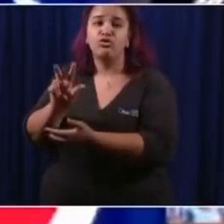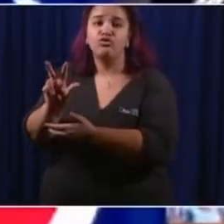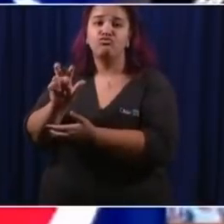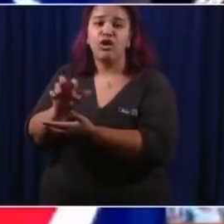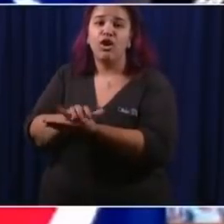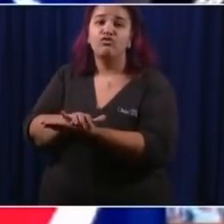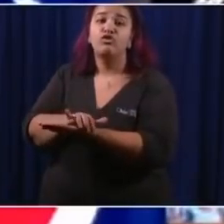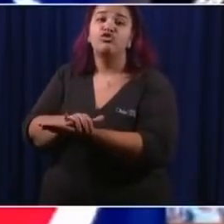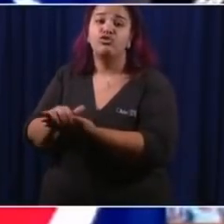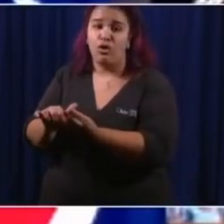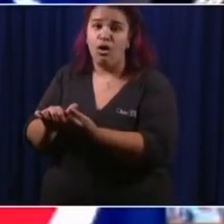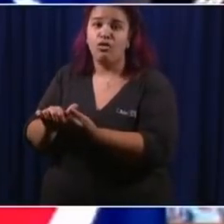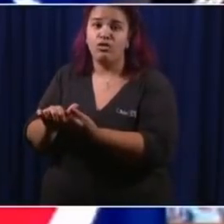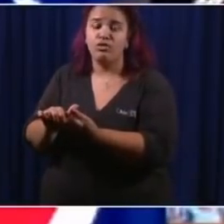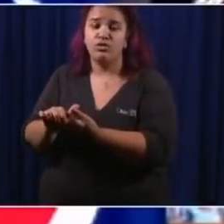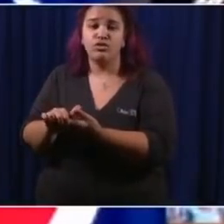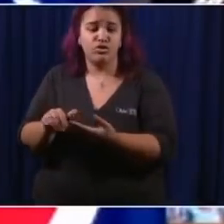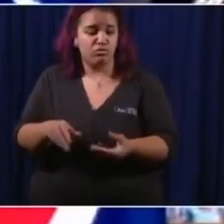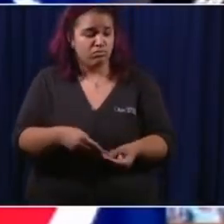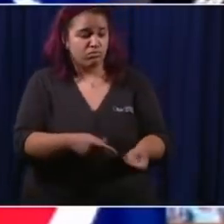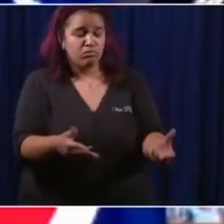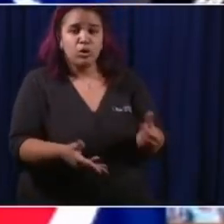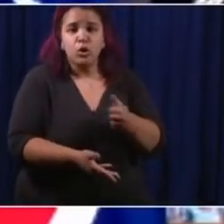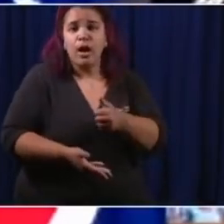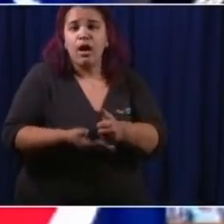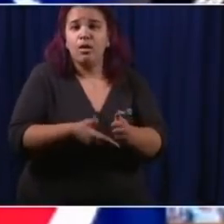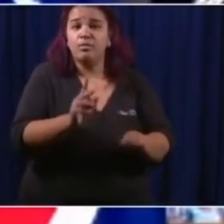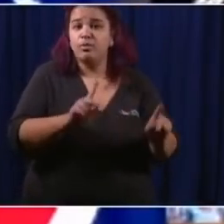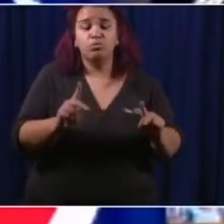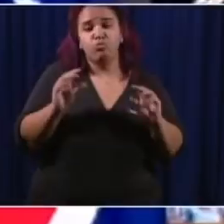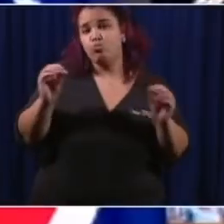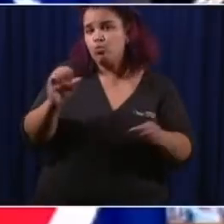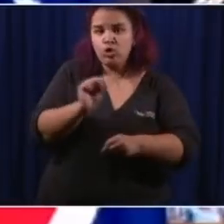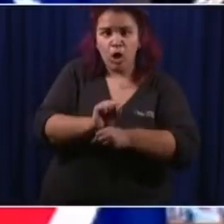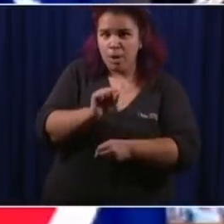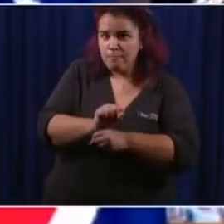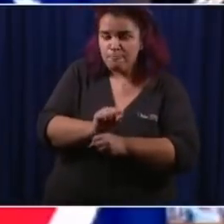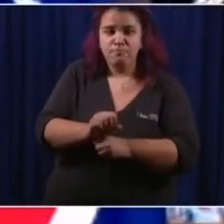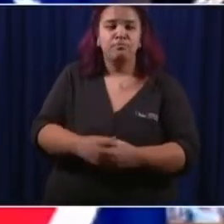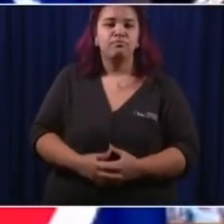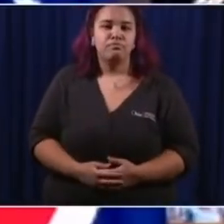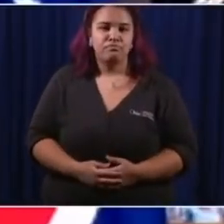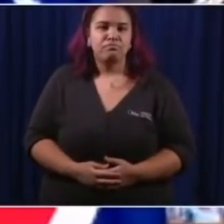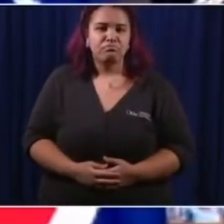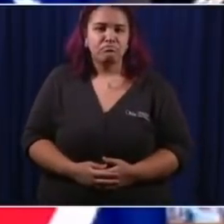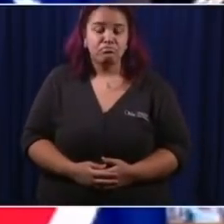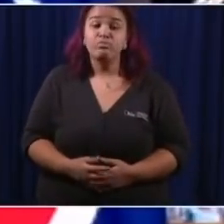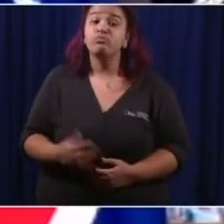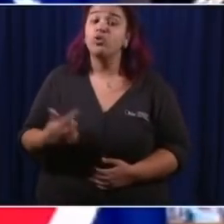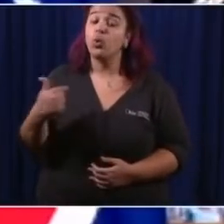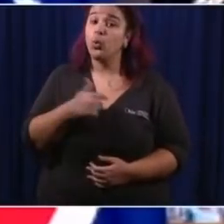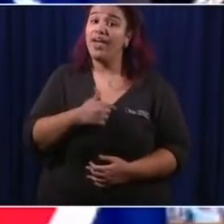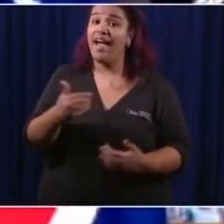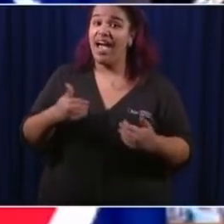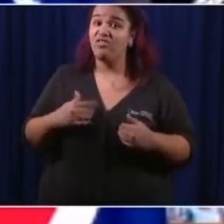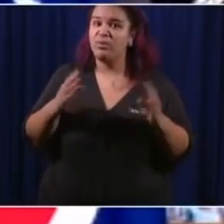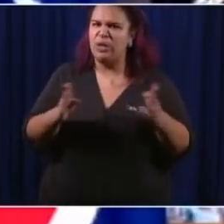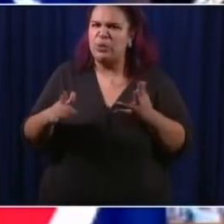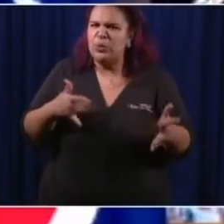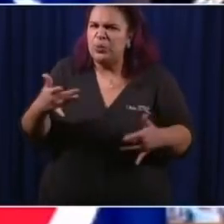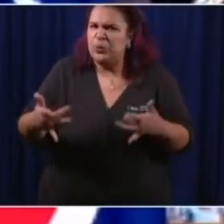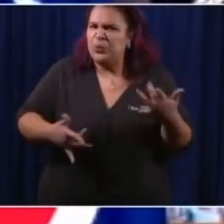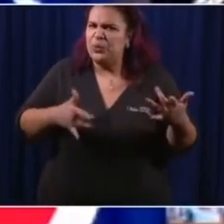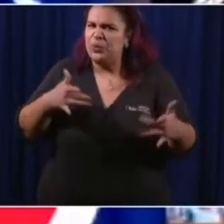are unemployed. This is why we have some exciting things that we're working on. We will announce soon with Jobs Ohio